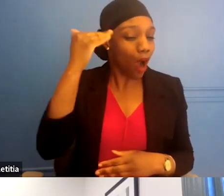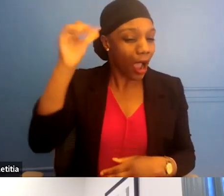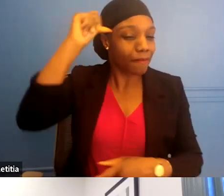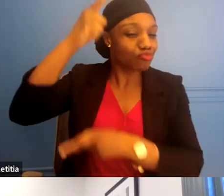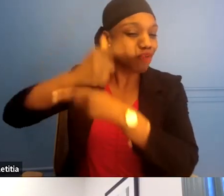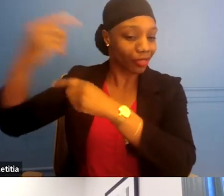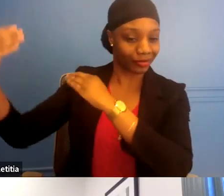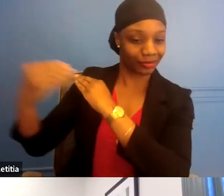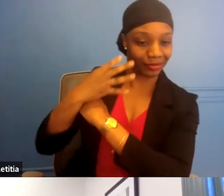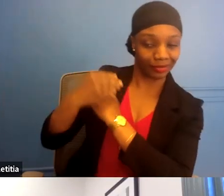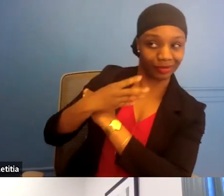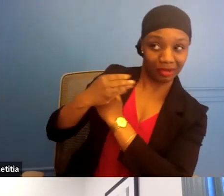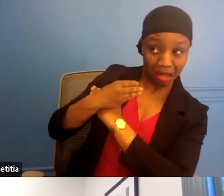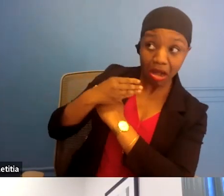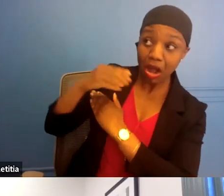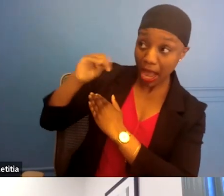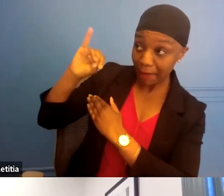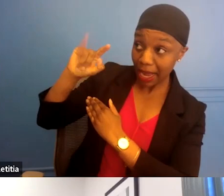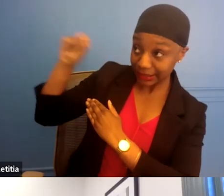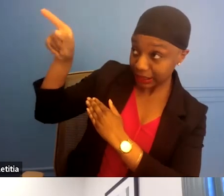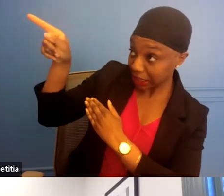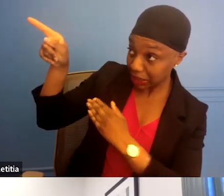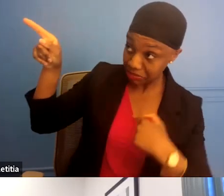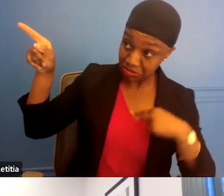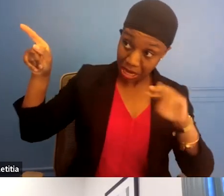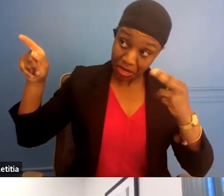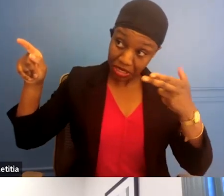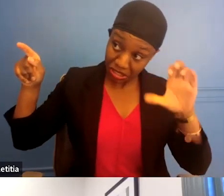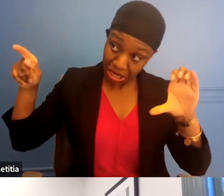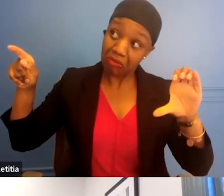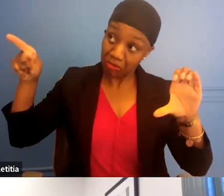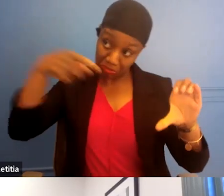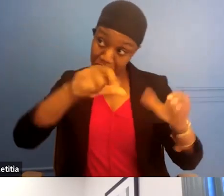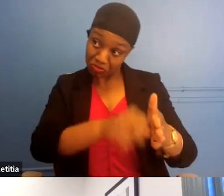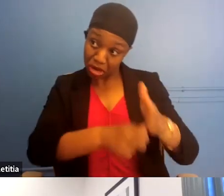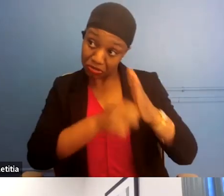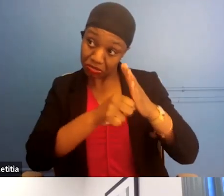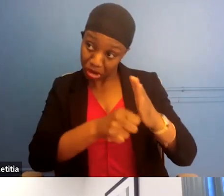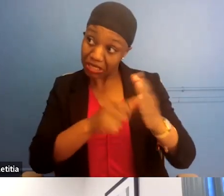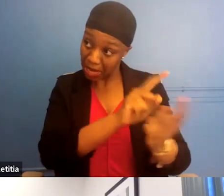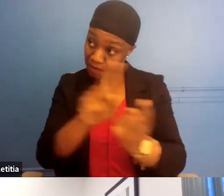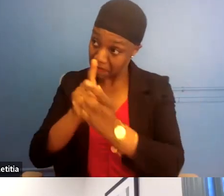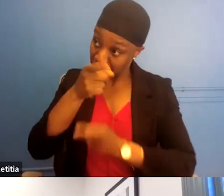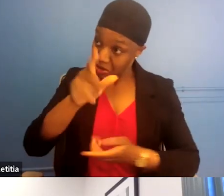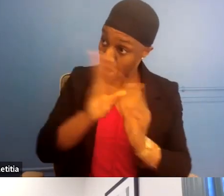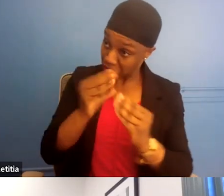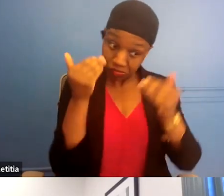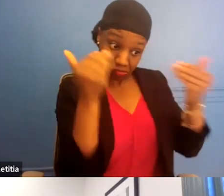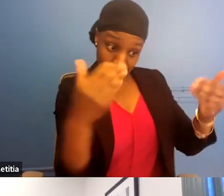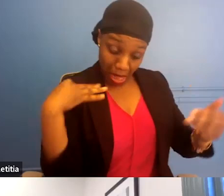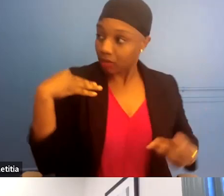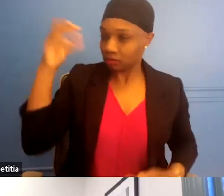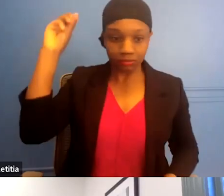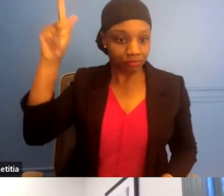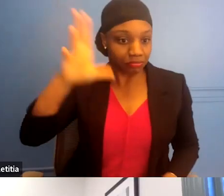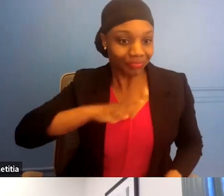Navid, who was studying at MIT and was very impressed with the Mount Holyoke students he met at a conference. The rest, they